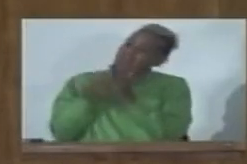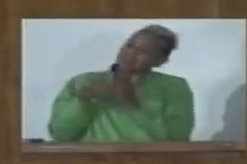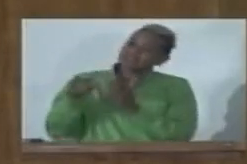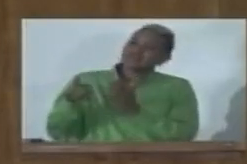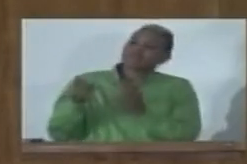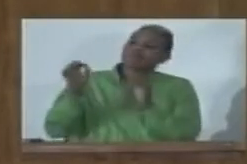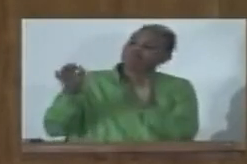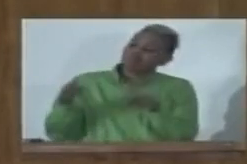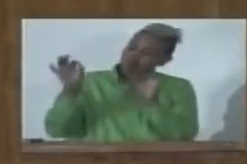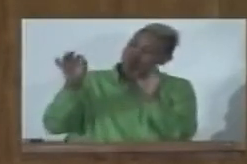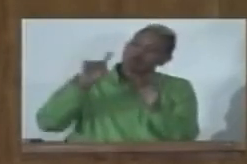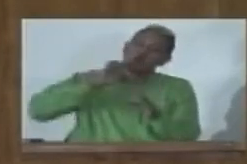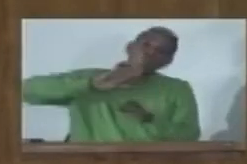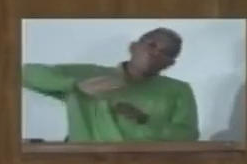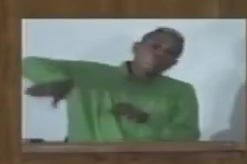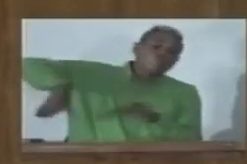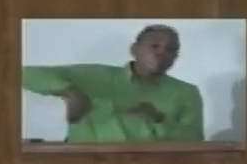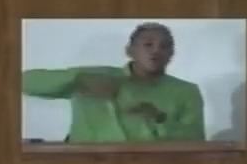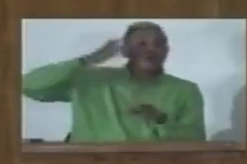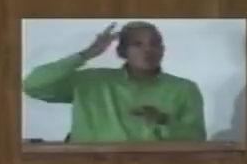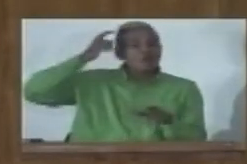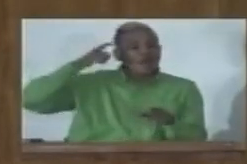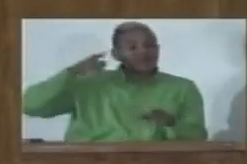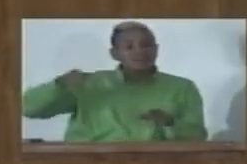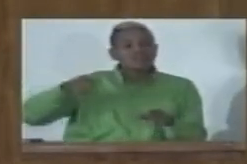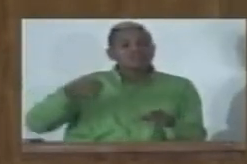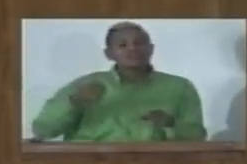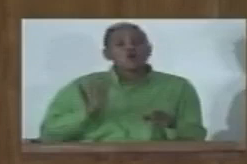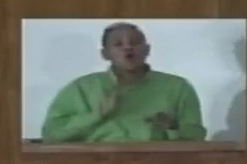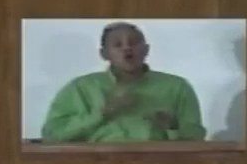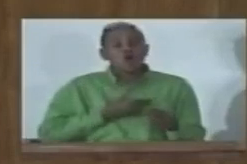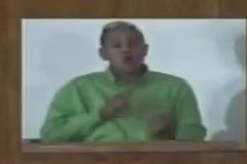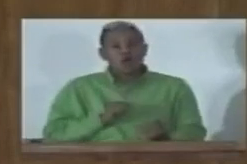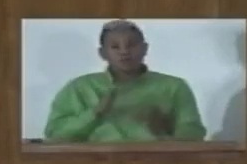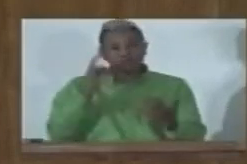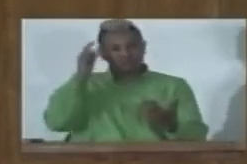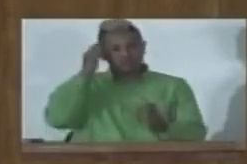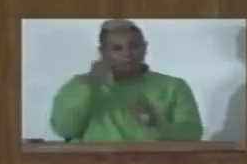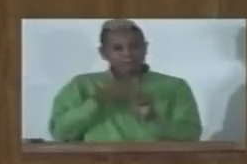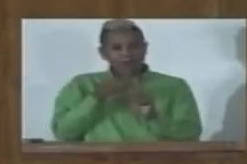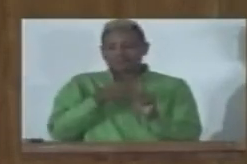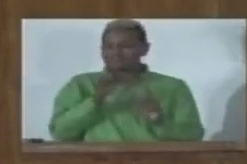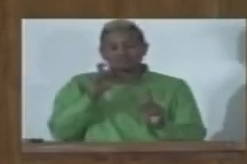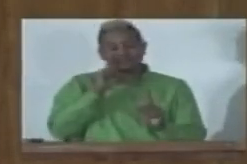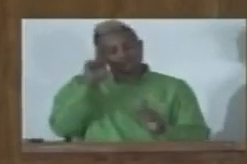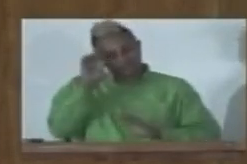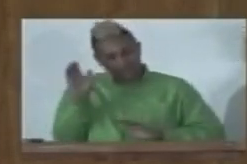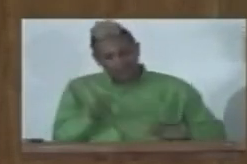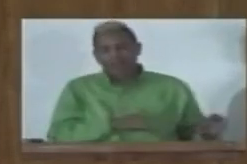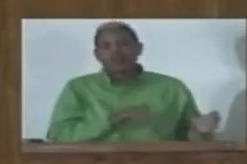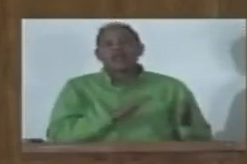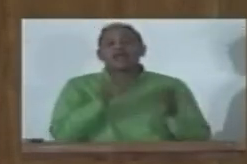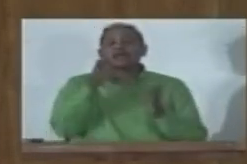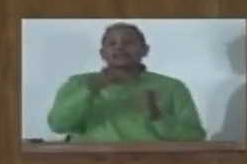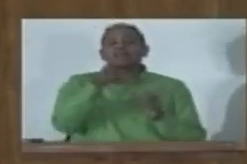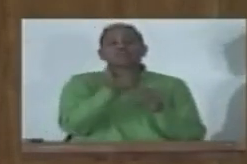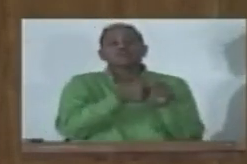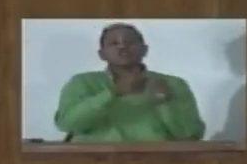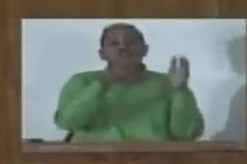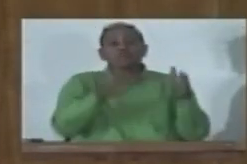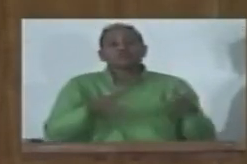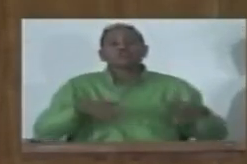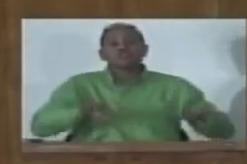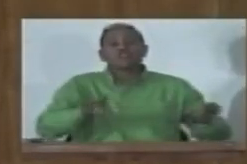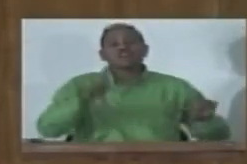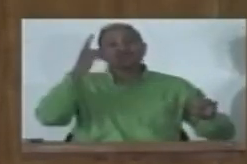discriminate them and shut them out because of subjective approaches. We need to end that and give each person a chance to achieve